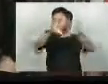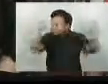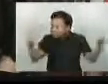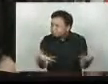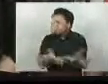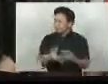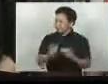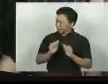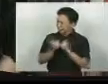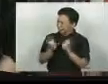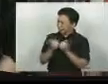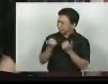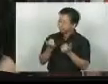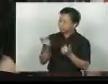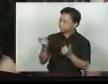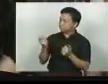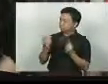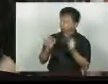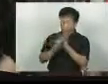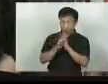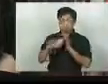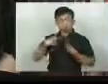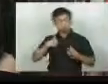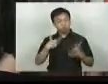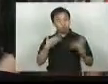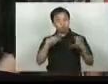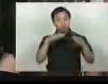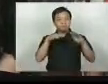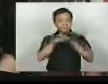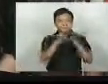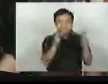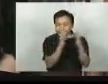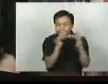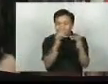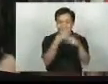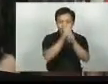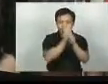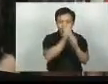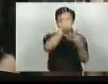playing field by going into the internet, right? That's right. But the thing is,